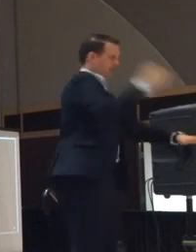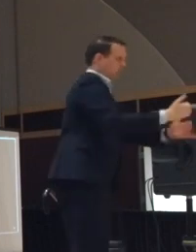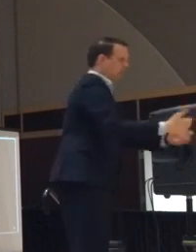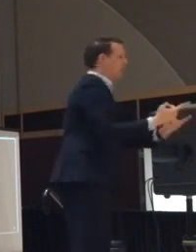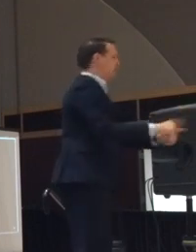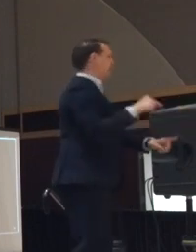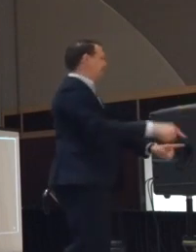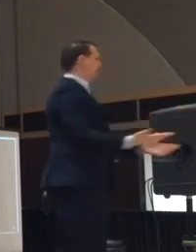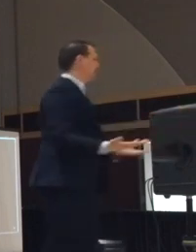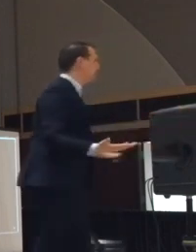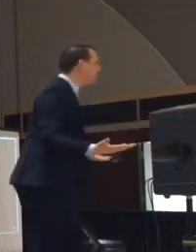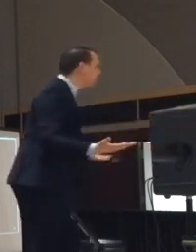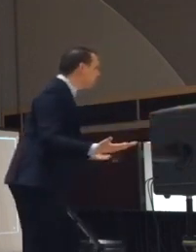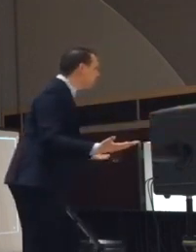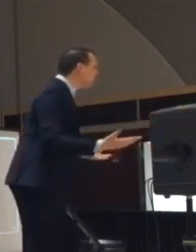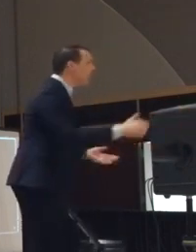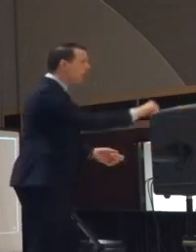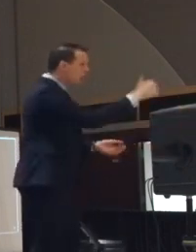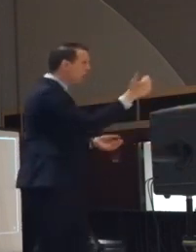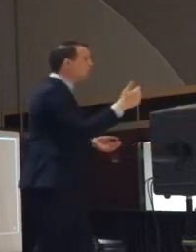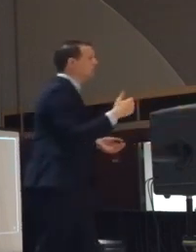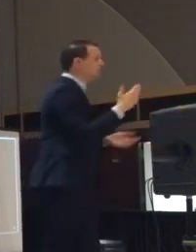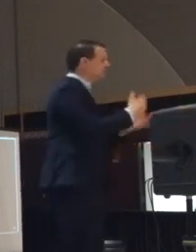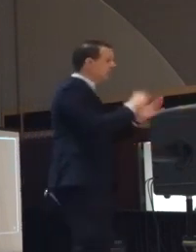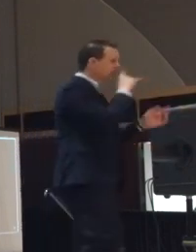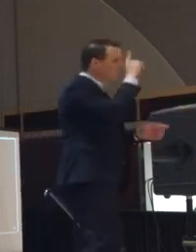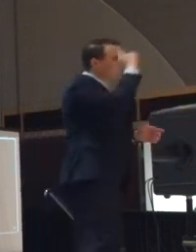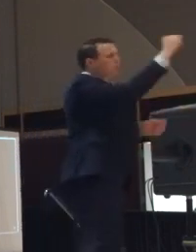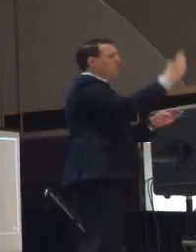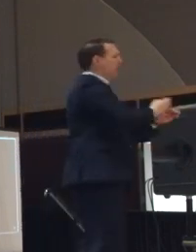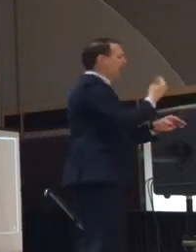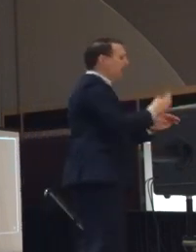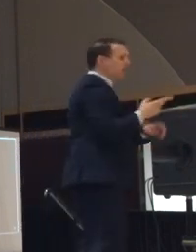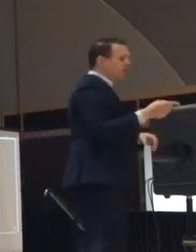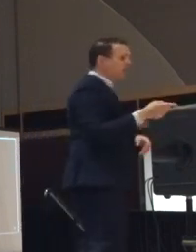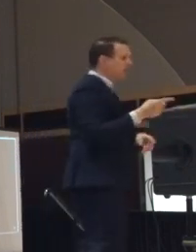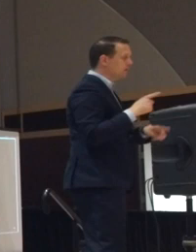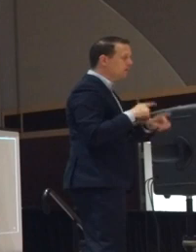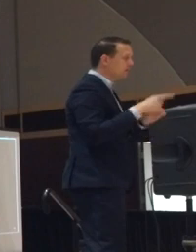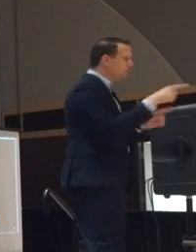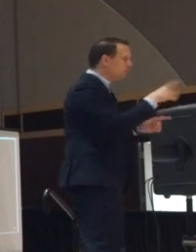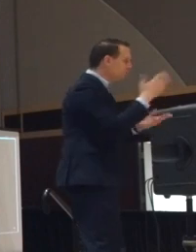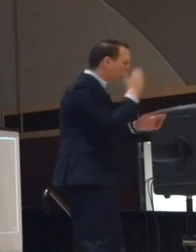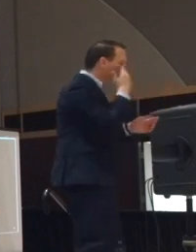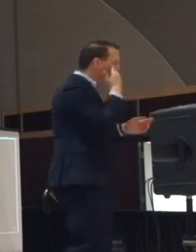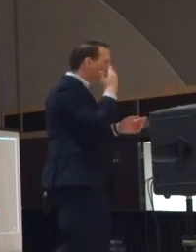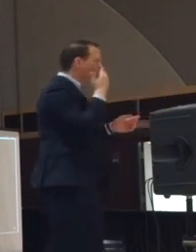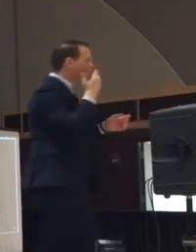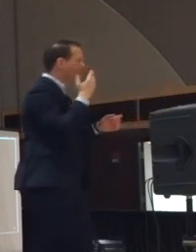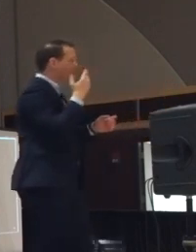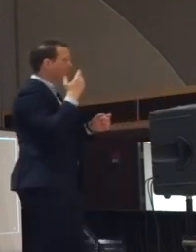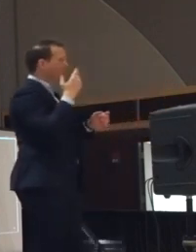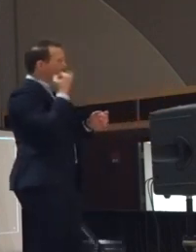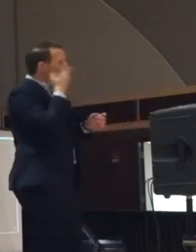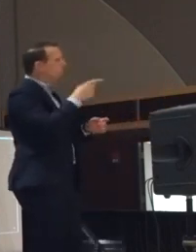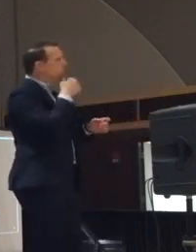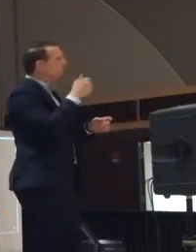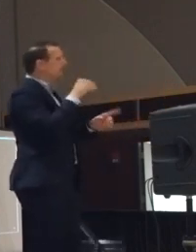This brings up another thing. You got some kids that are real geniuses in math, but you won't know if you don't expose them to math